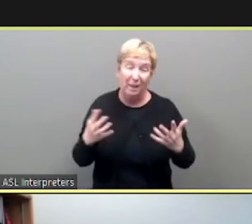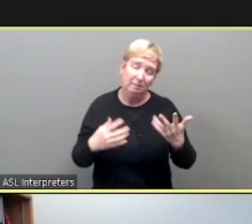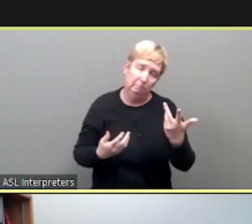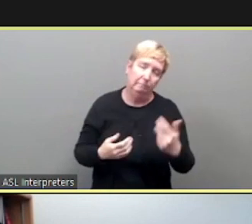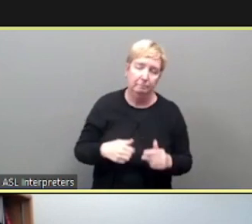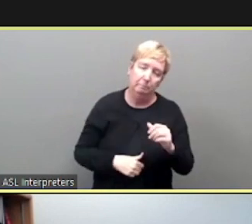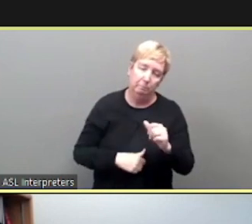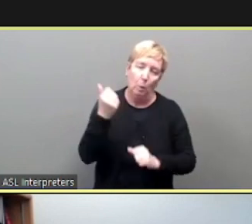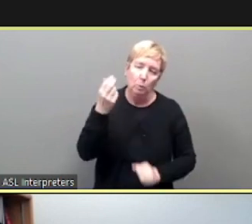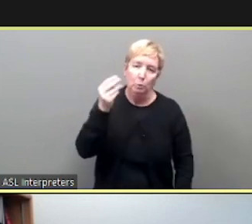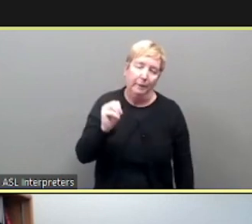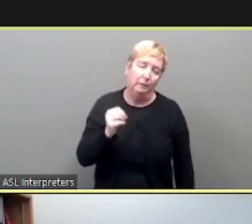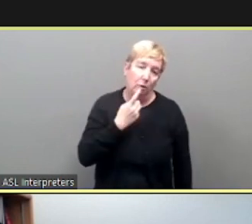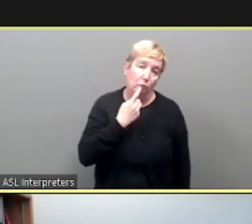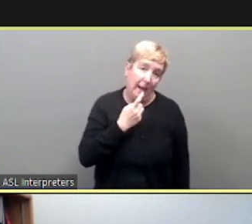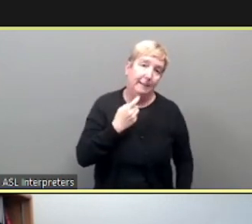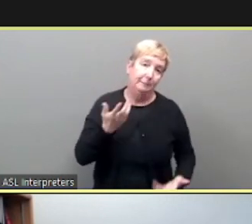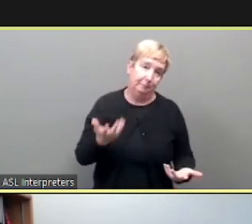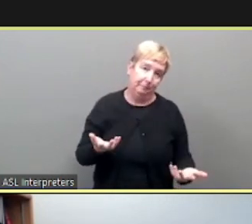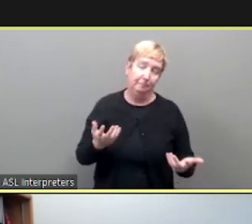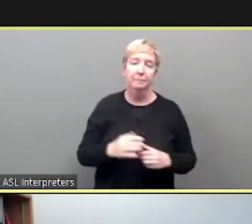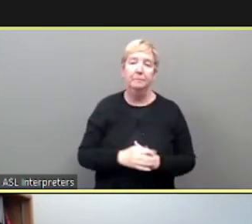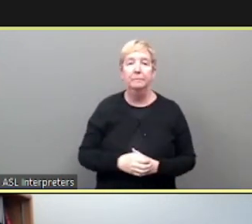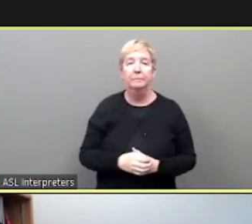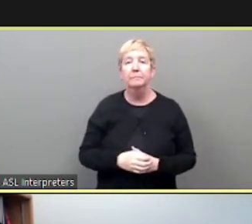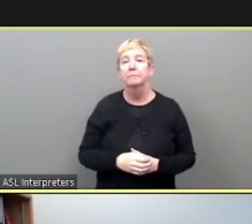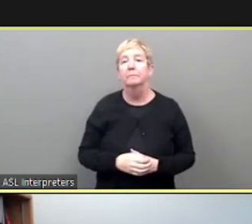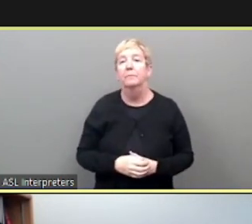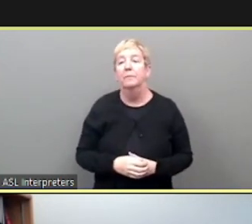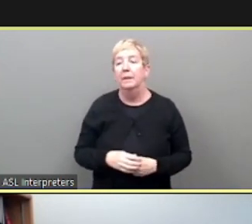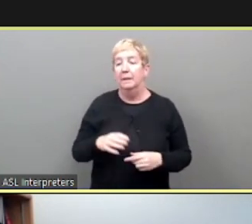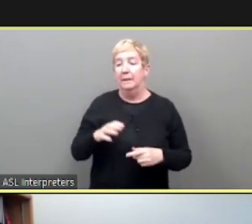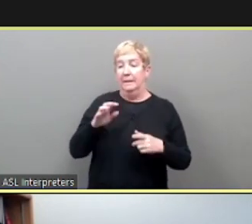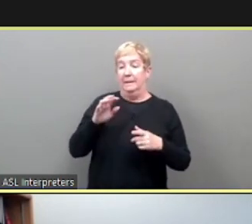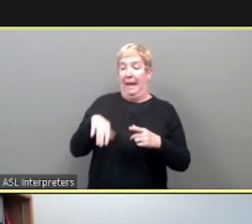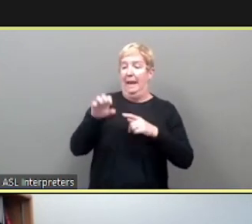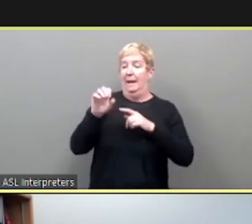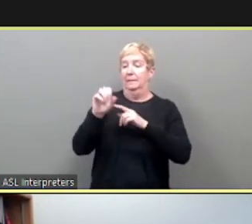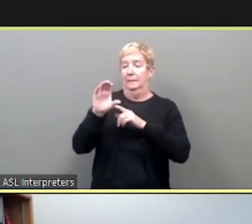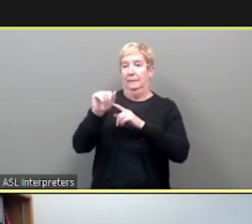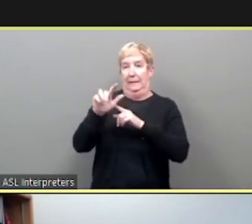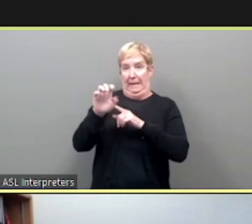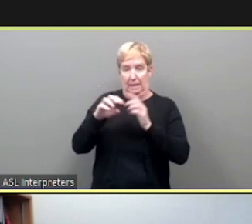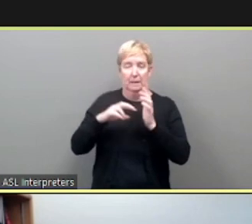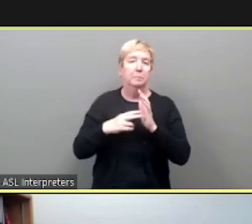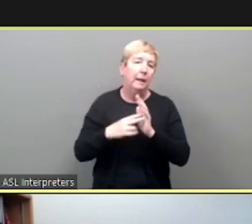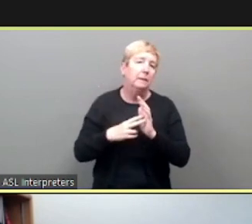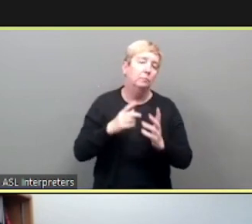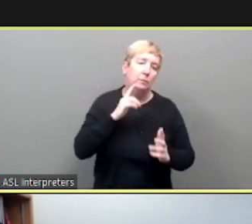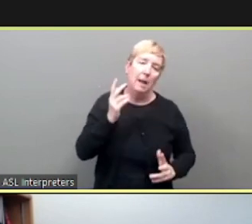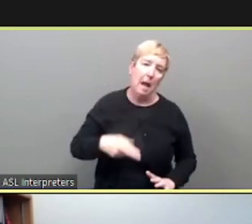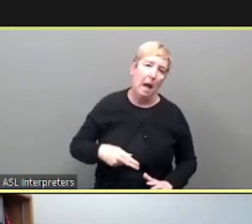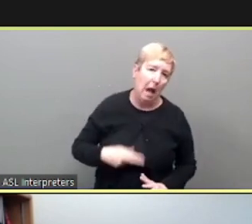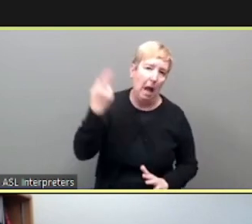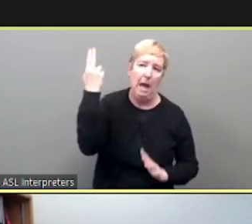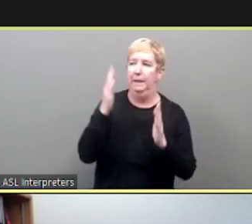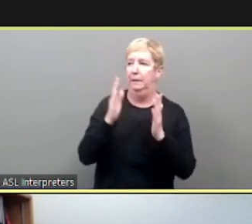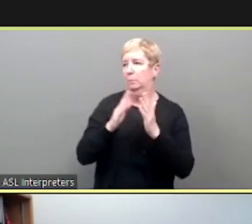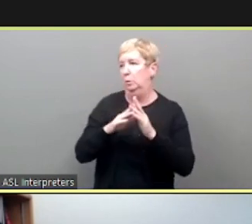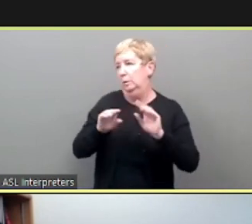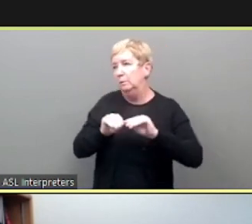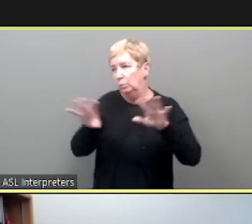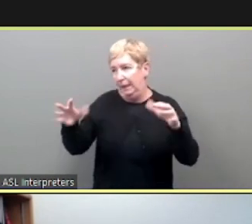red, which by the scale, which isn't shown on this slide, equates to a high level of community